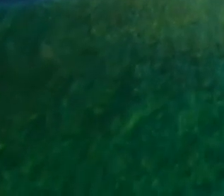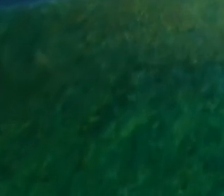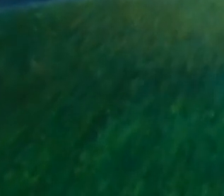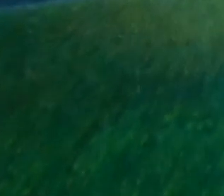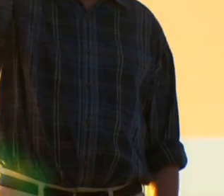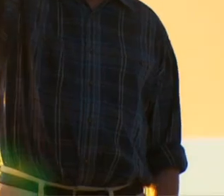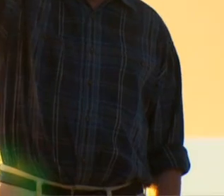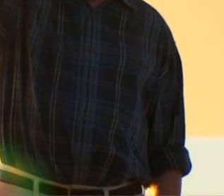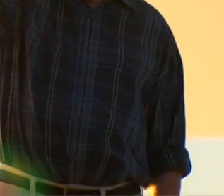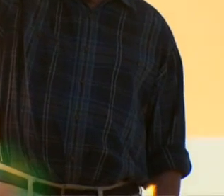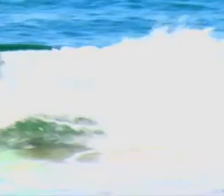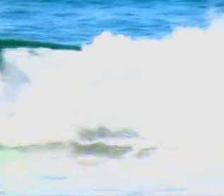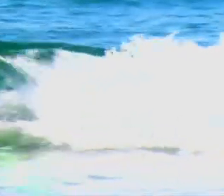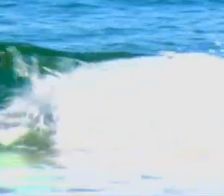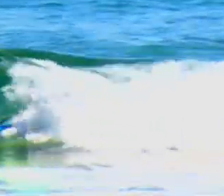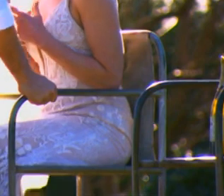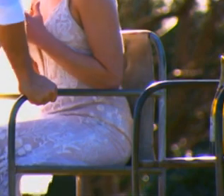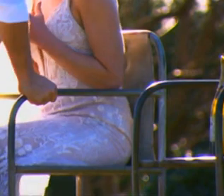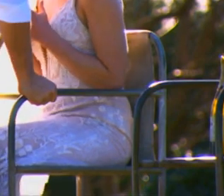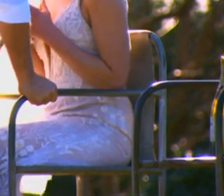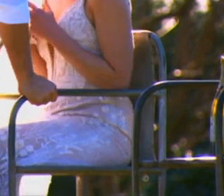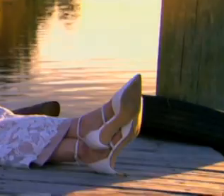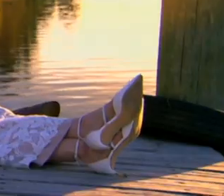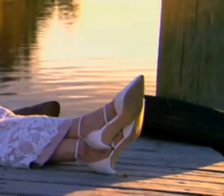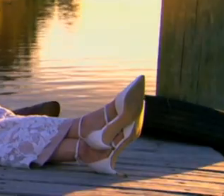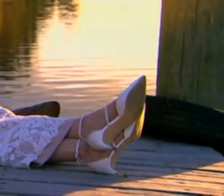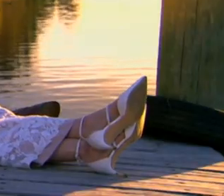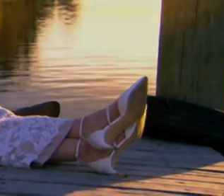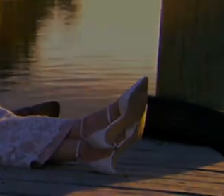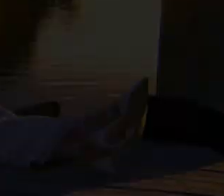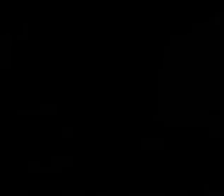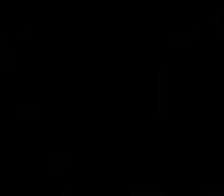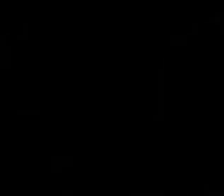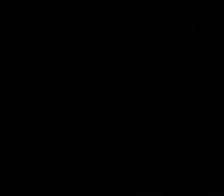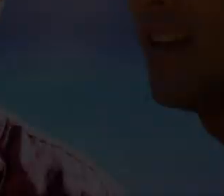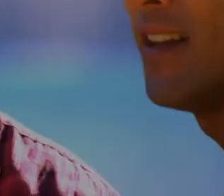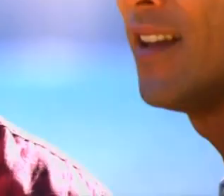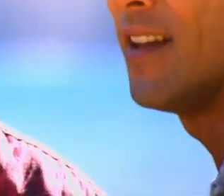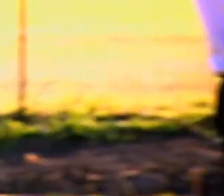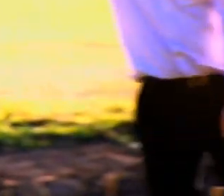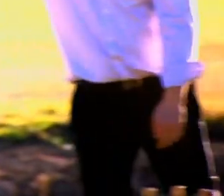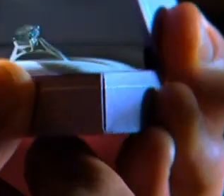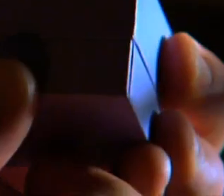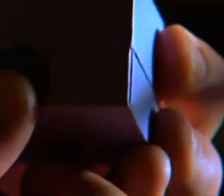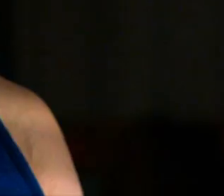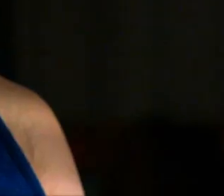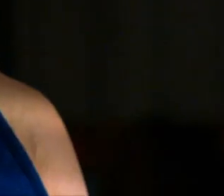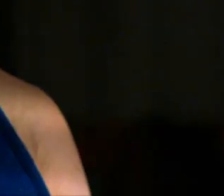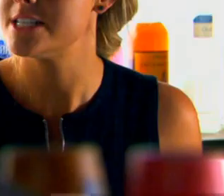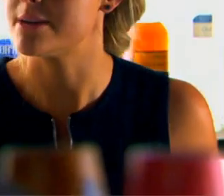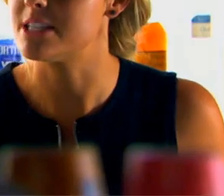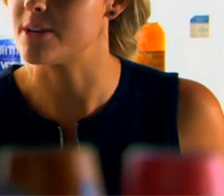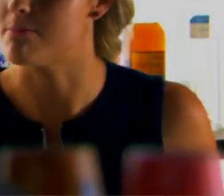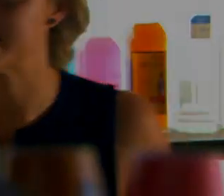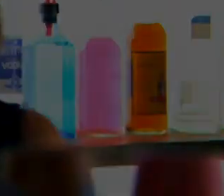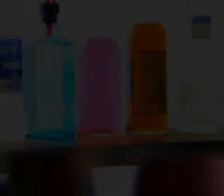Smell that fresh air. The bay's never looked better. True love. I've loved you since the minute I met you. Secret love. I'm gonna marry that woman. Wow, you're my